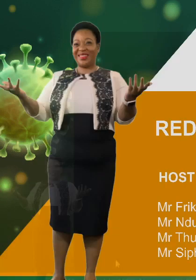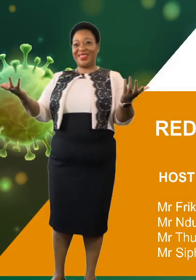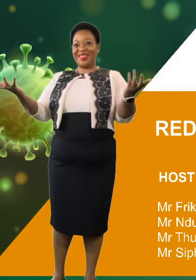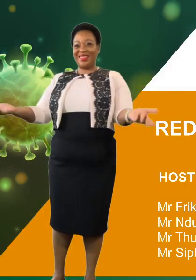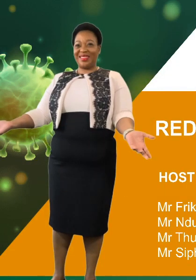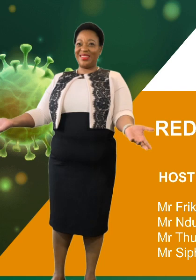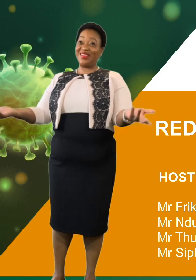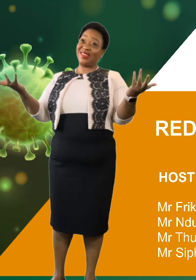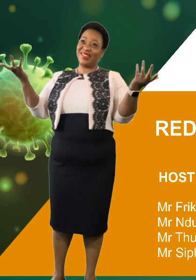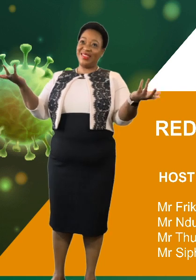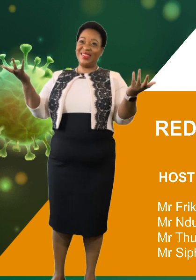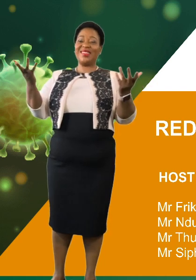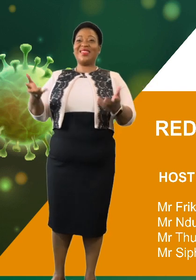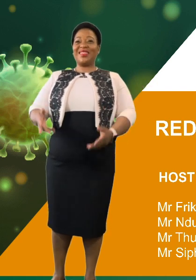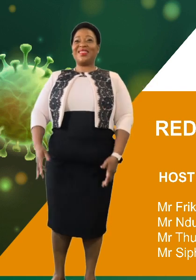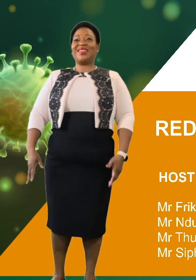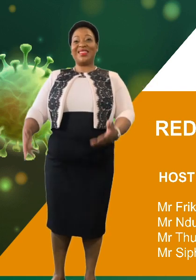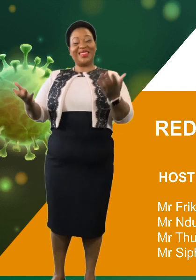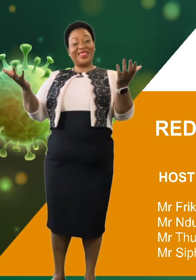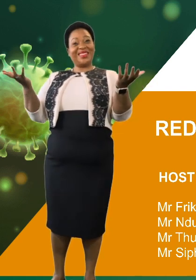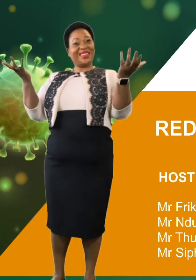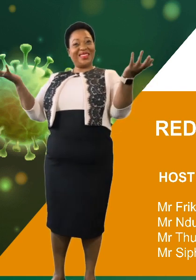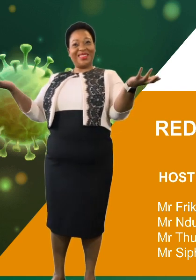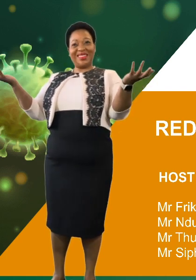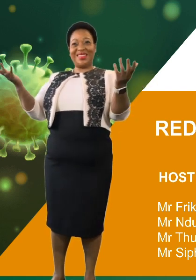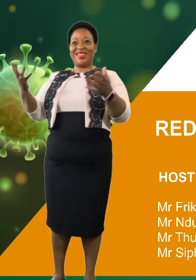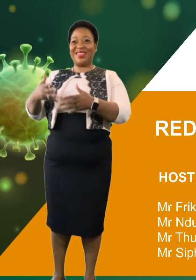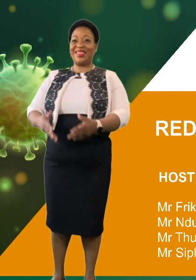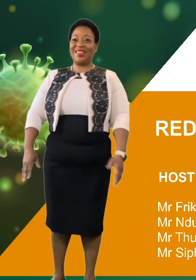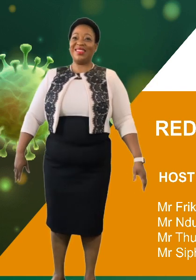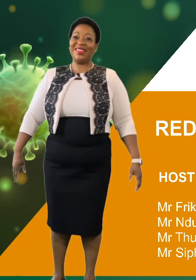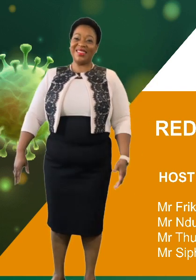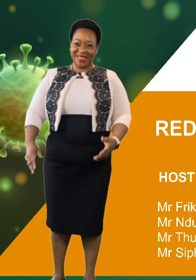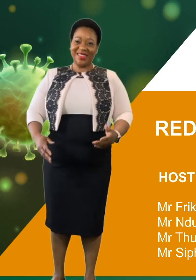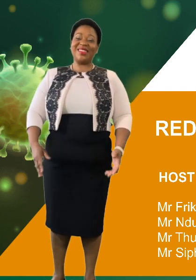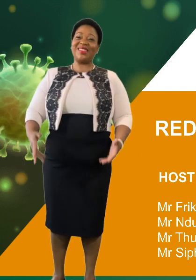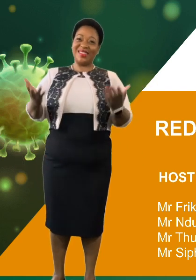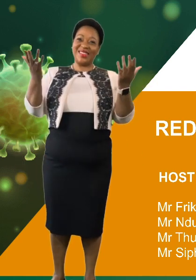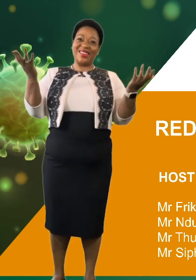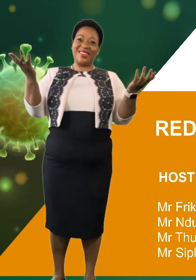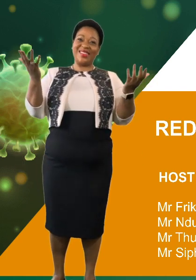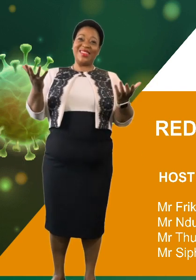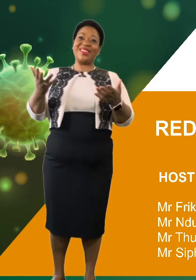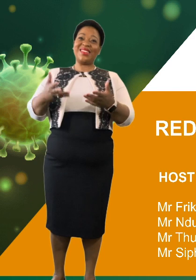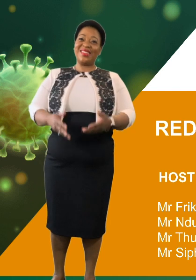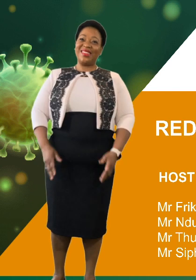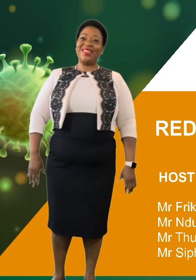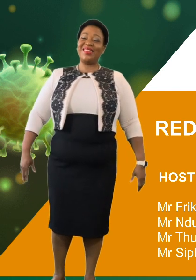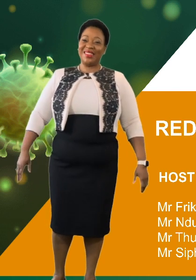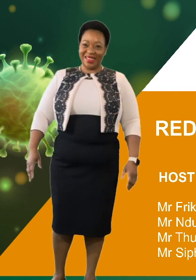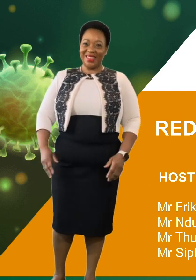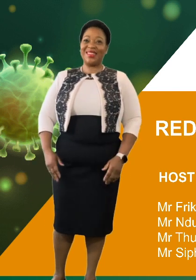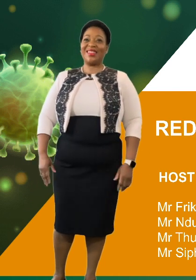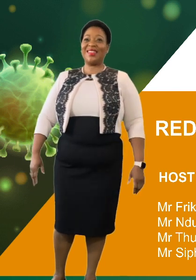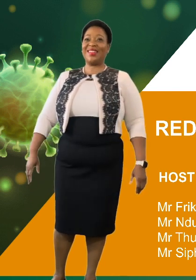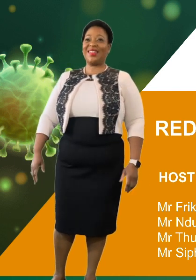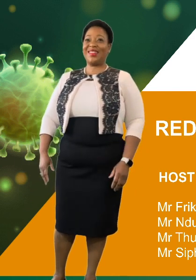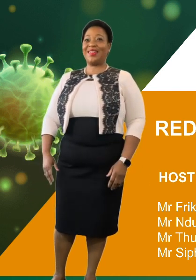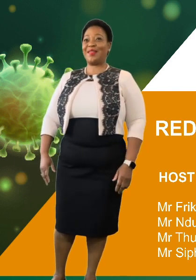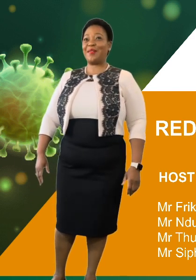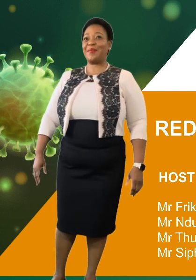from each of the panel members in respect of the content of the document. Sure. No, that's